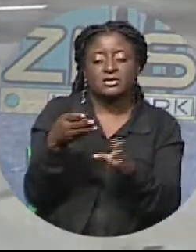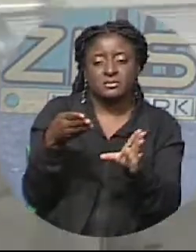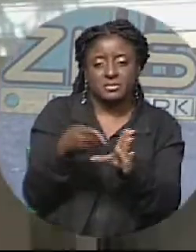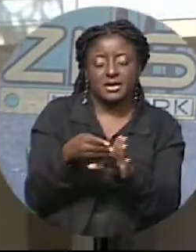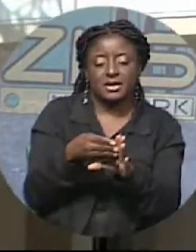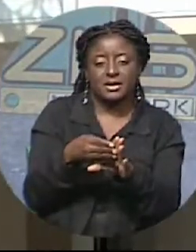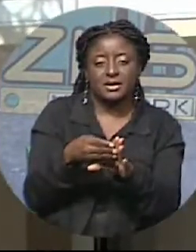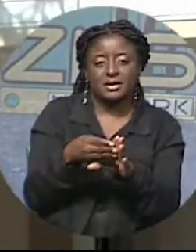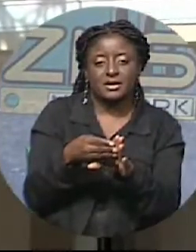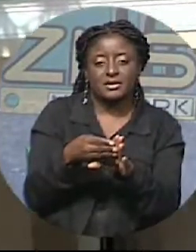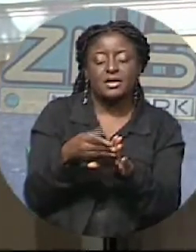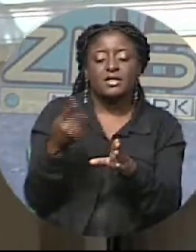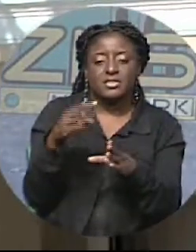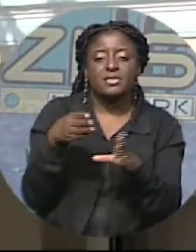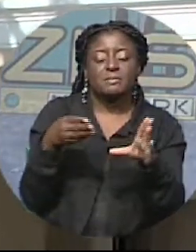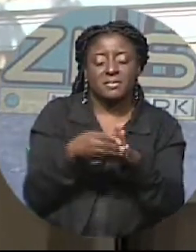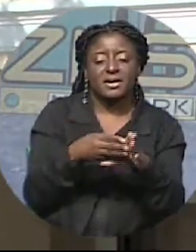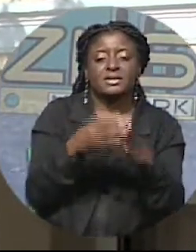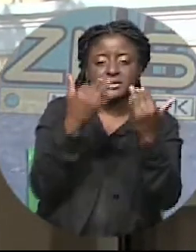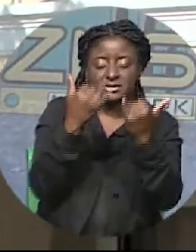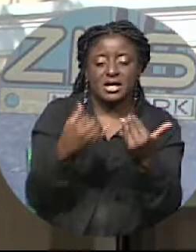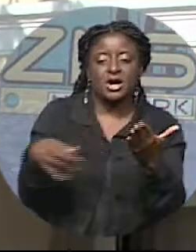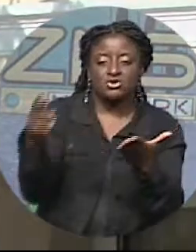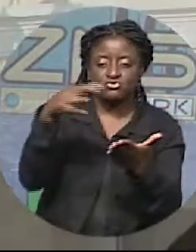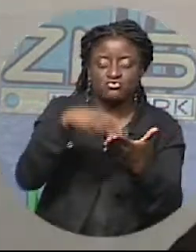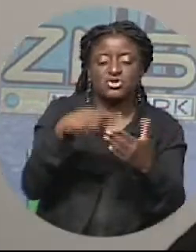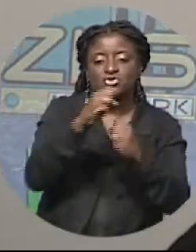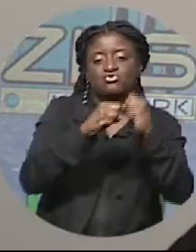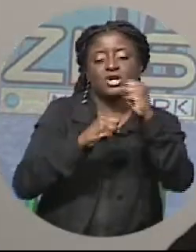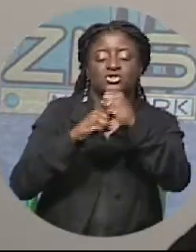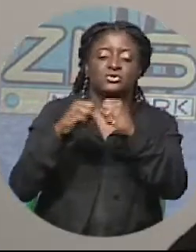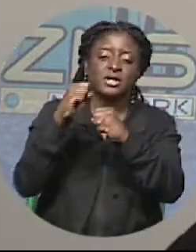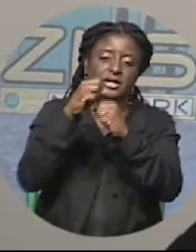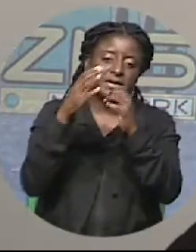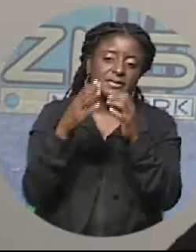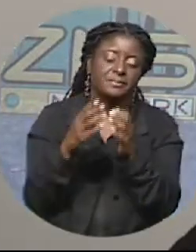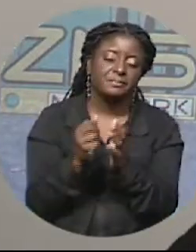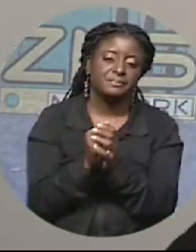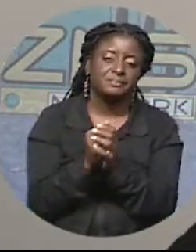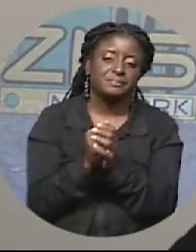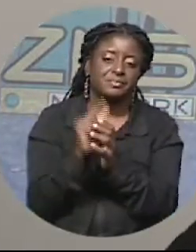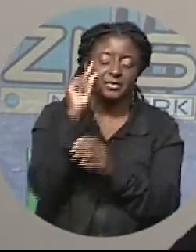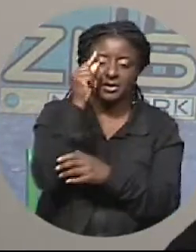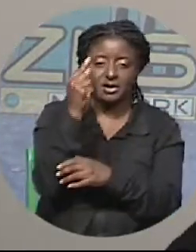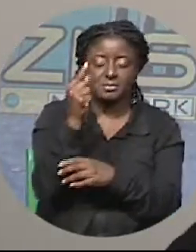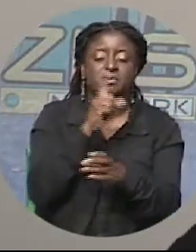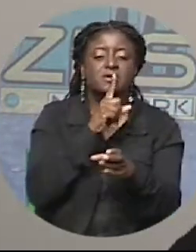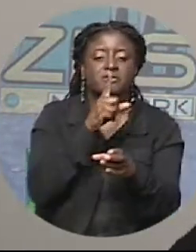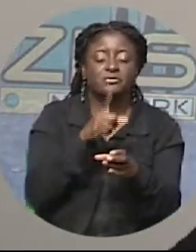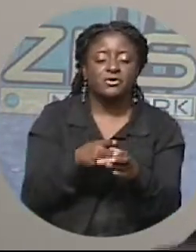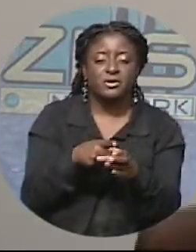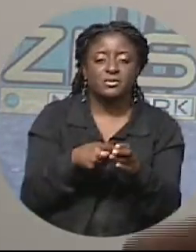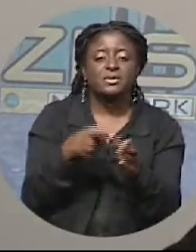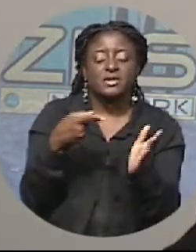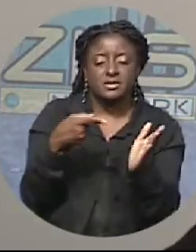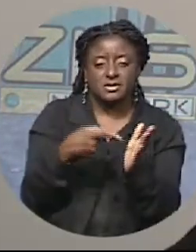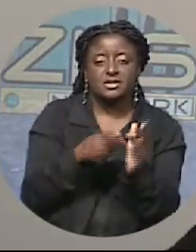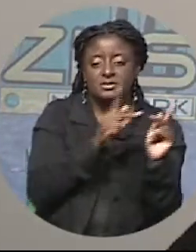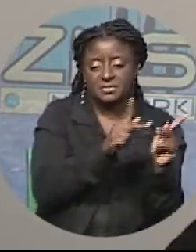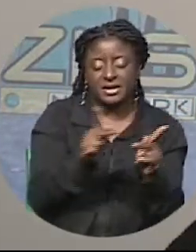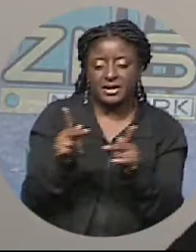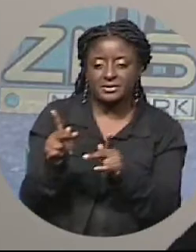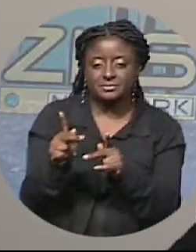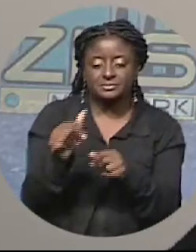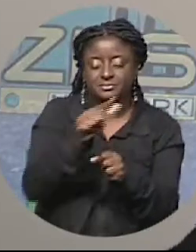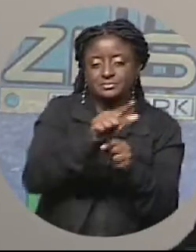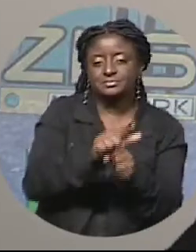is reportedly being planned by bank executives. Now government officials have confirmed the move planned by Scotiabank. Labor